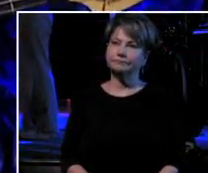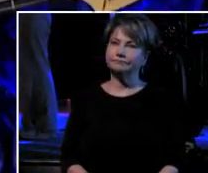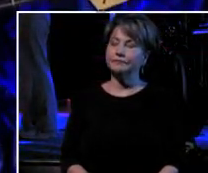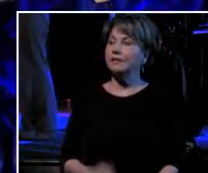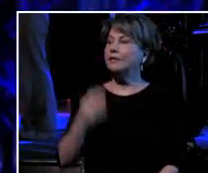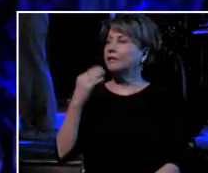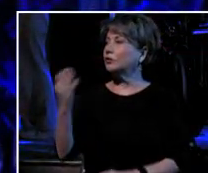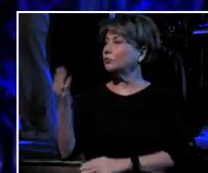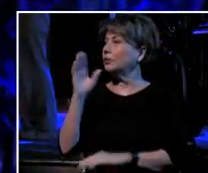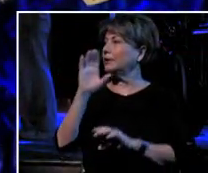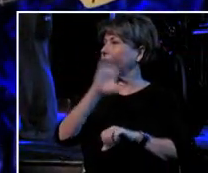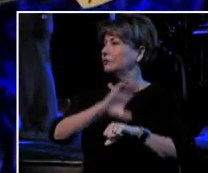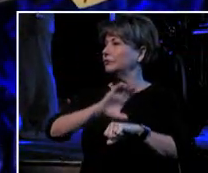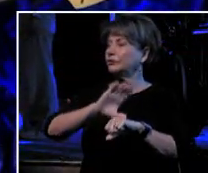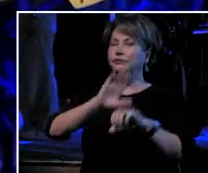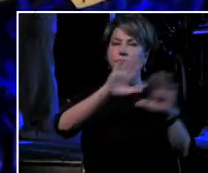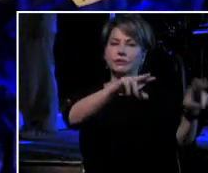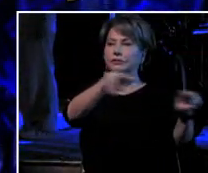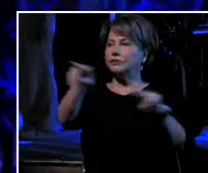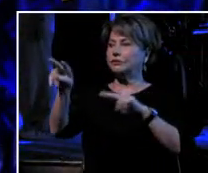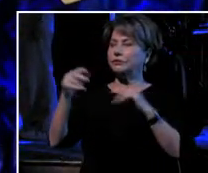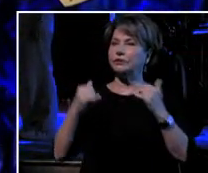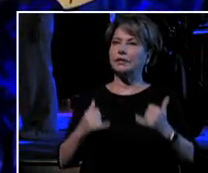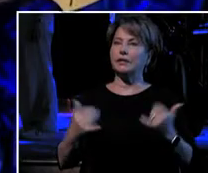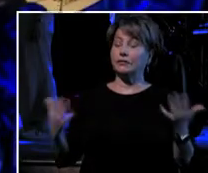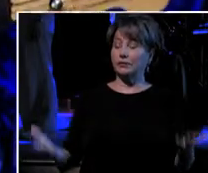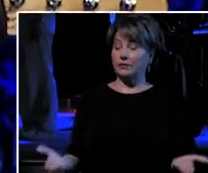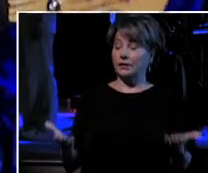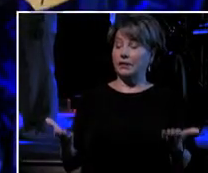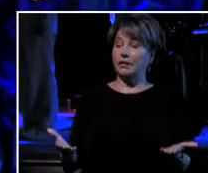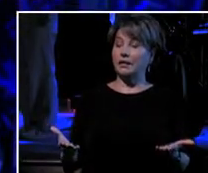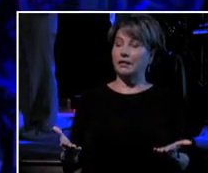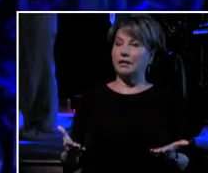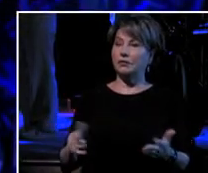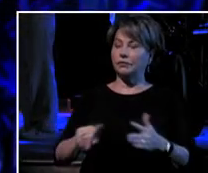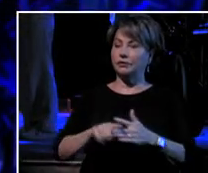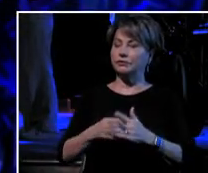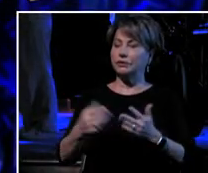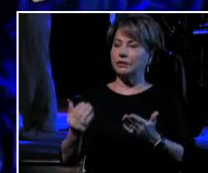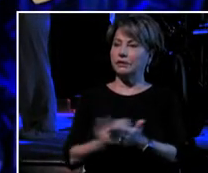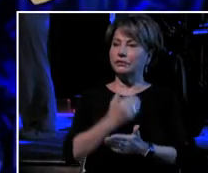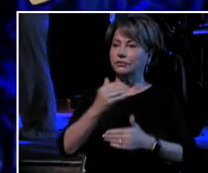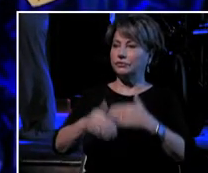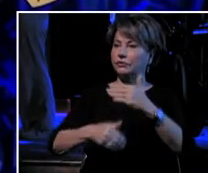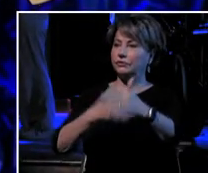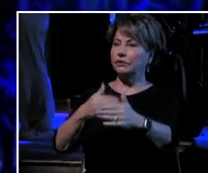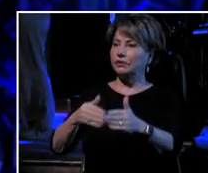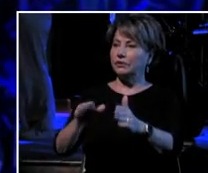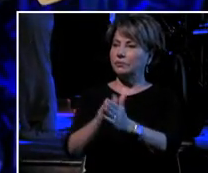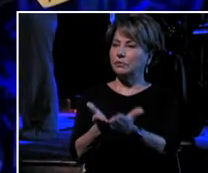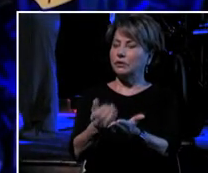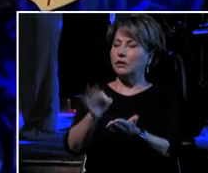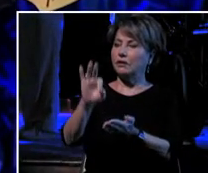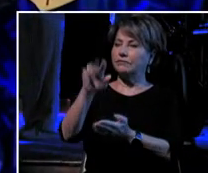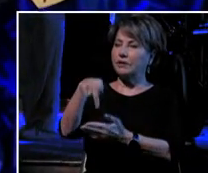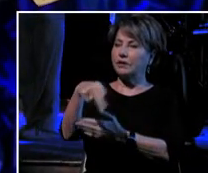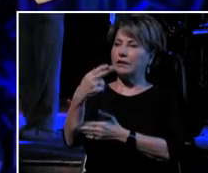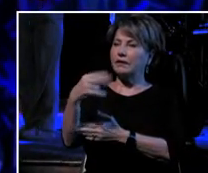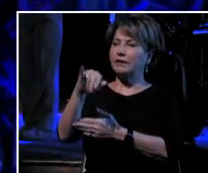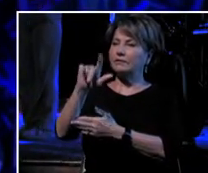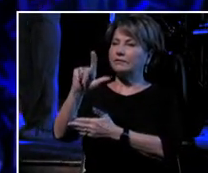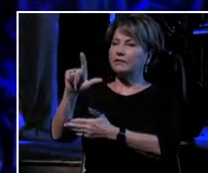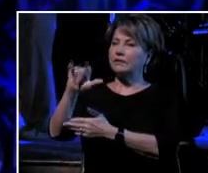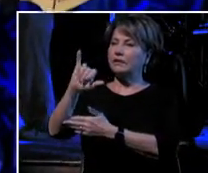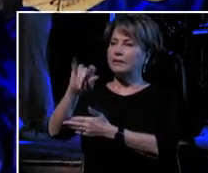Good morning, church. It's great to see you today. This week we start our new series through the book of Philippians, and we're starting with the topic